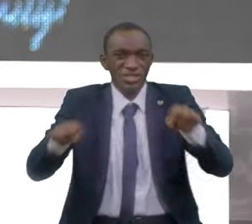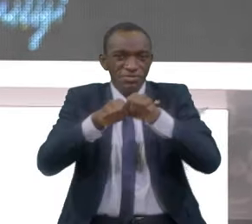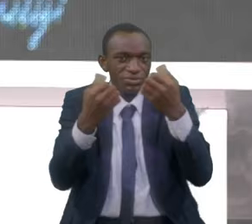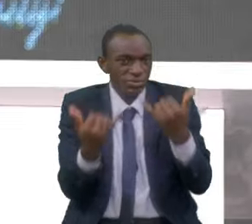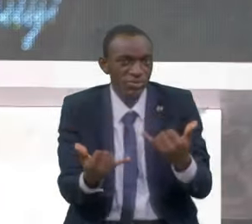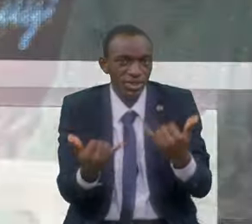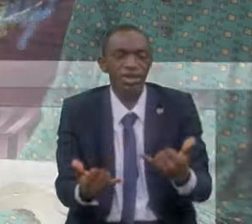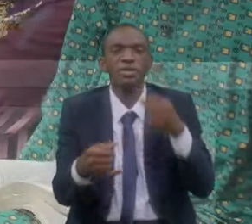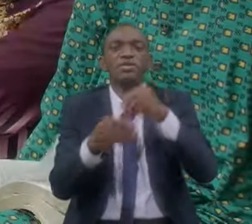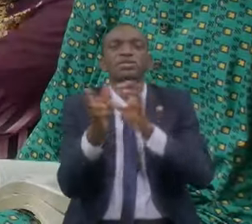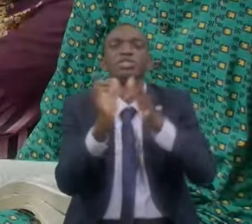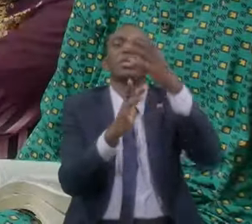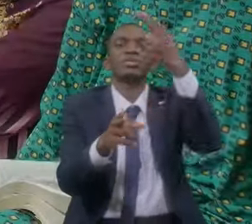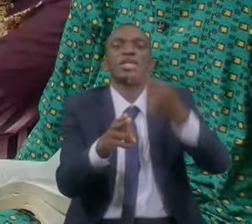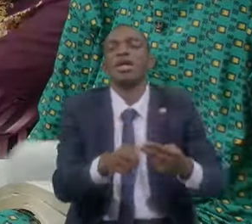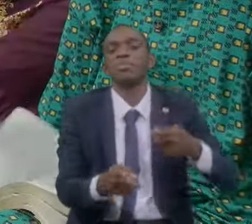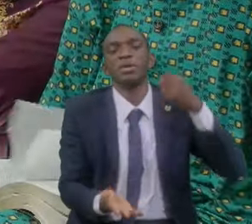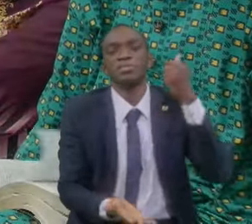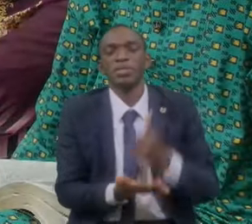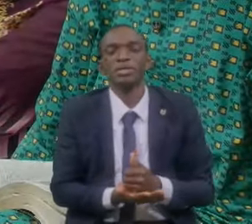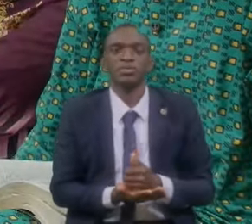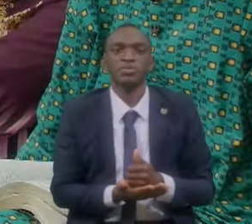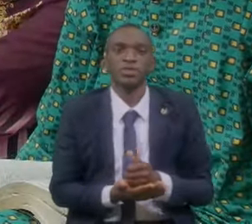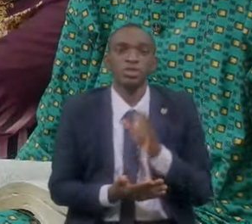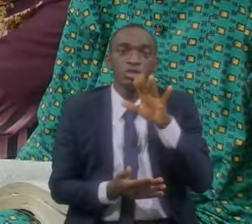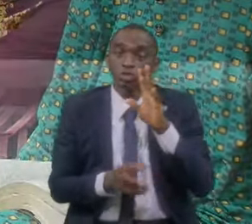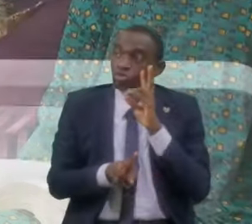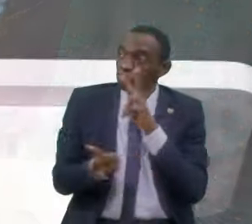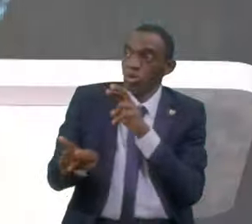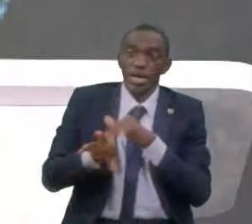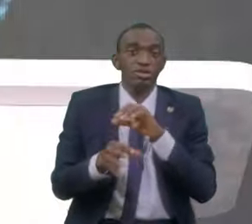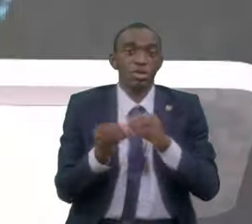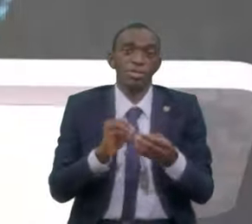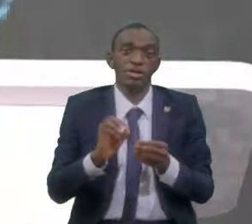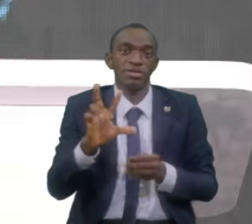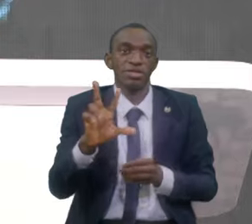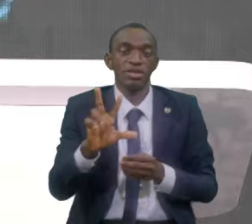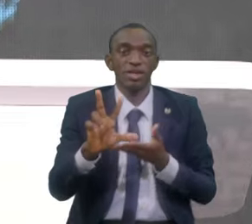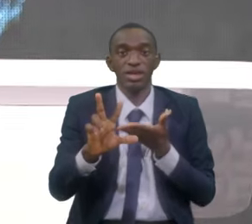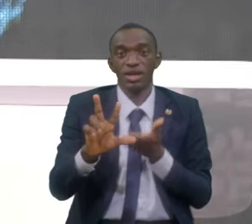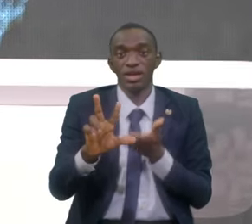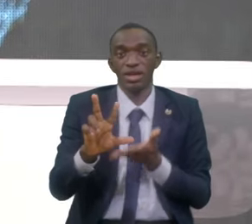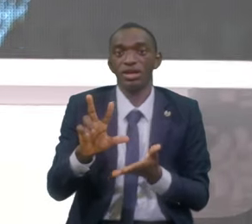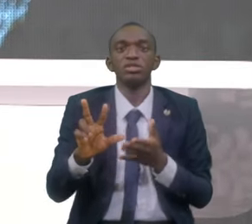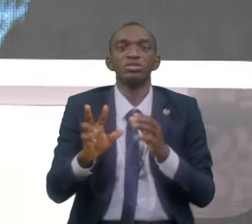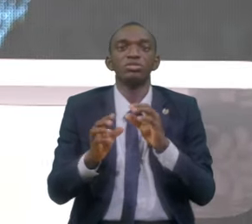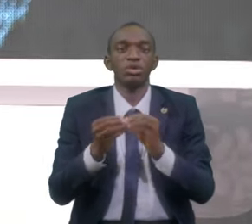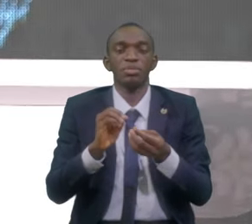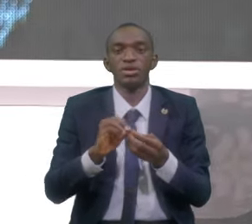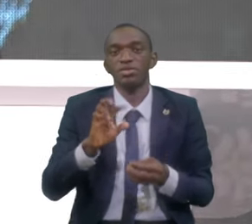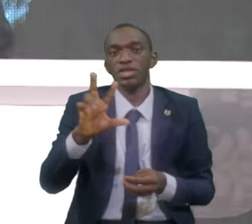in Jesus' name. Look at number three here. Living in the